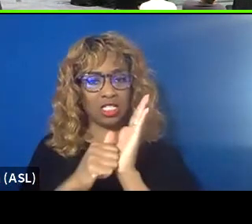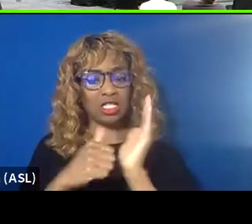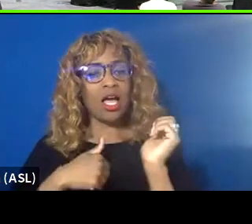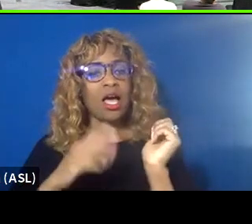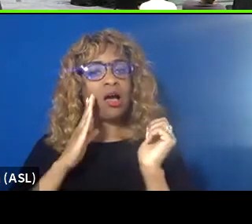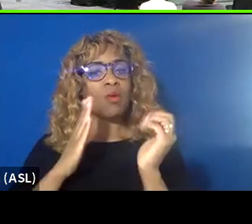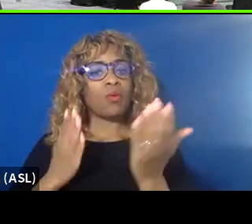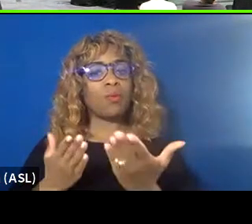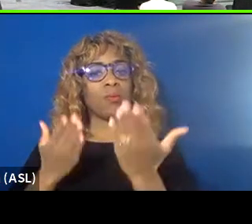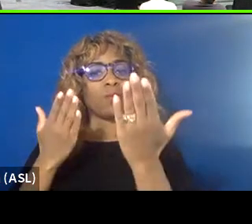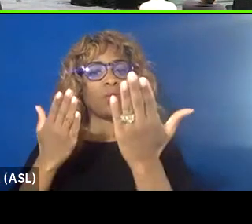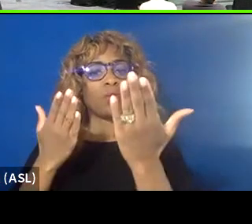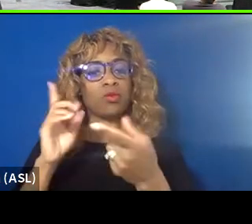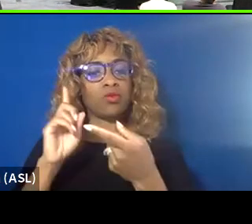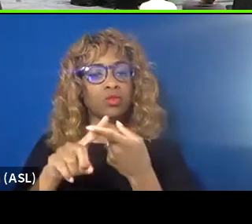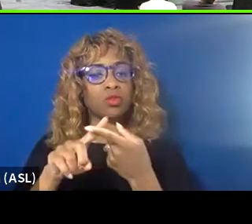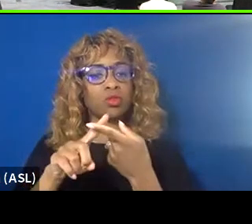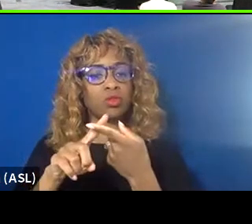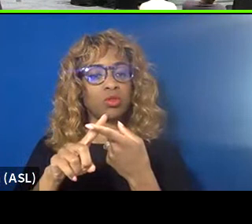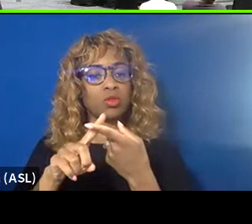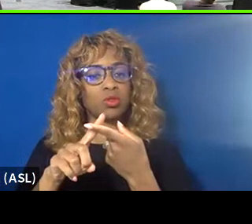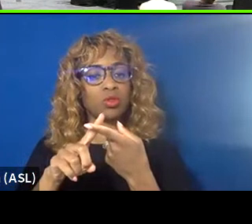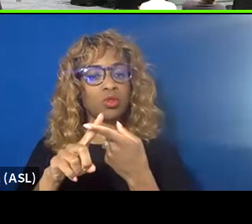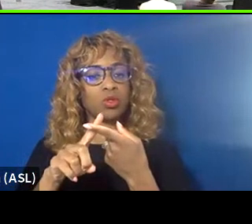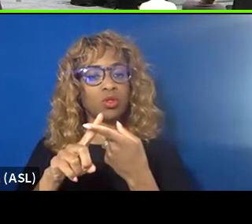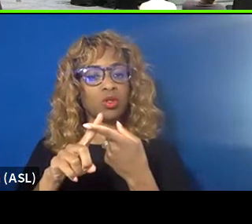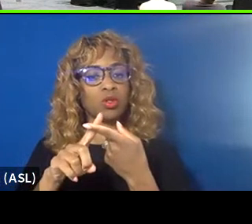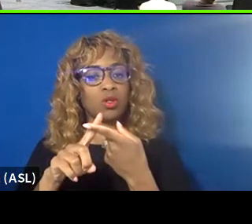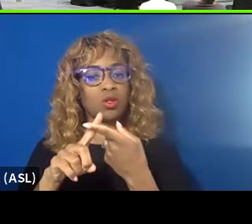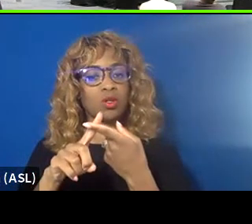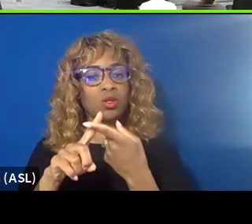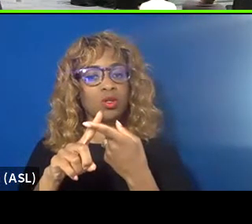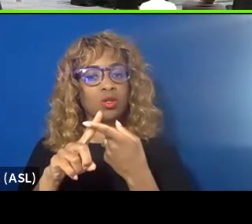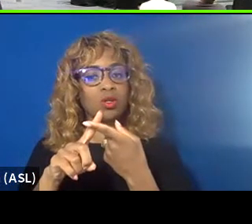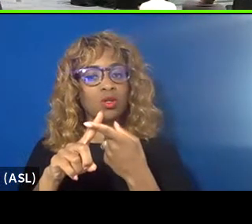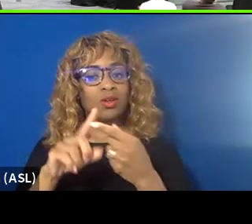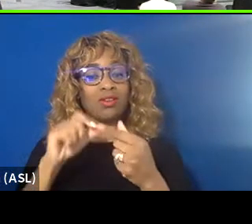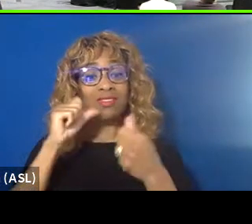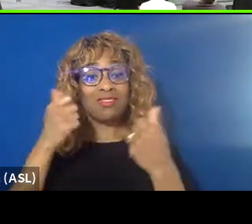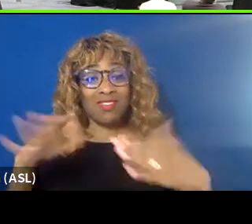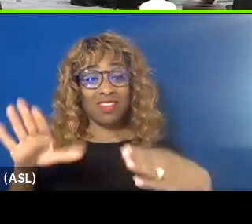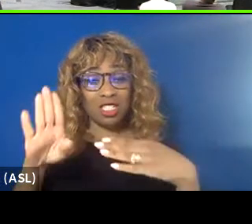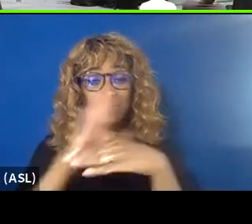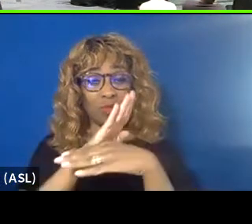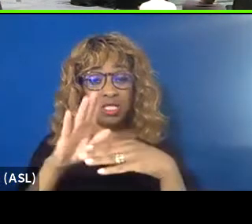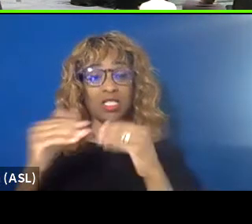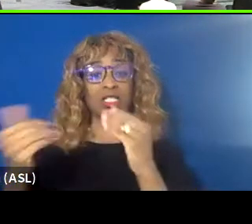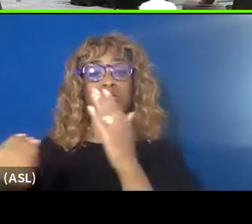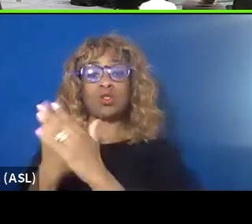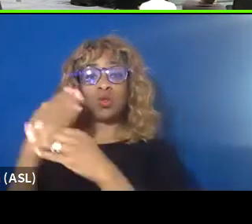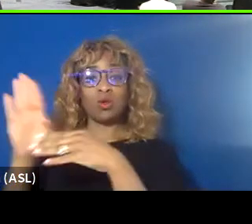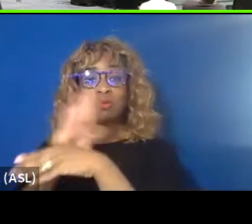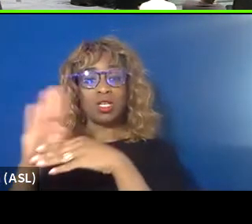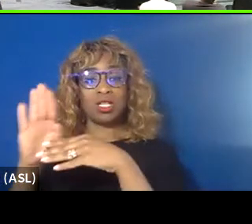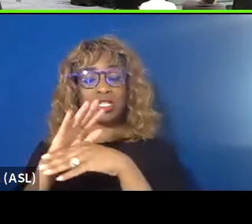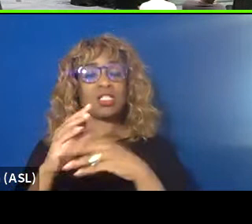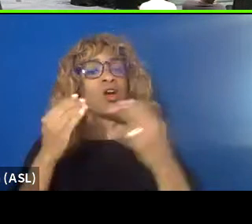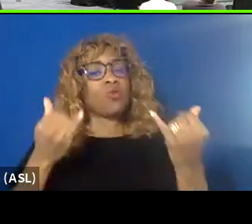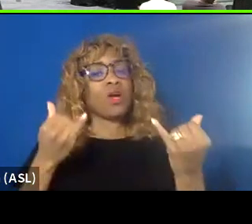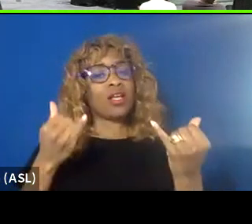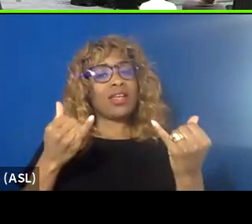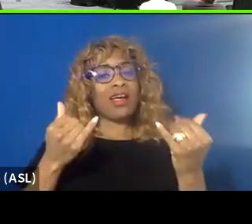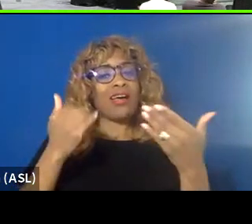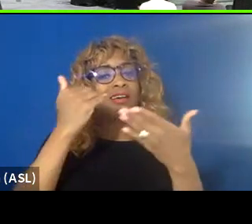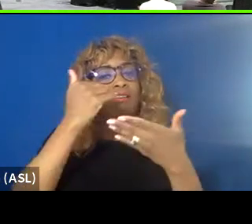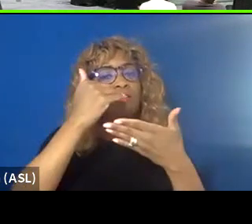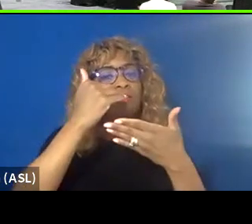moving to move the unfinished business and new business, which are currently listed